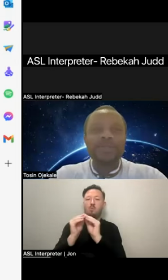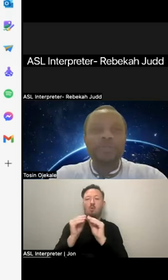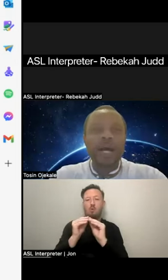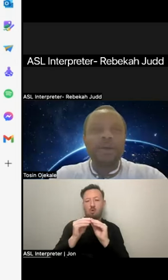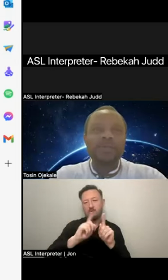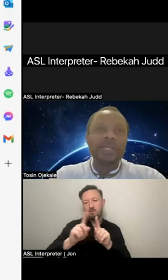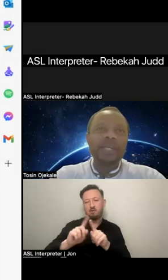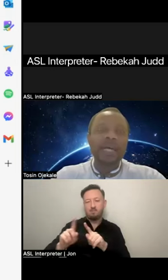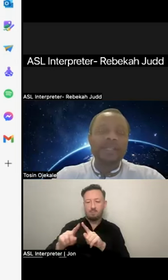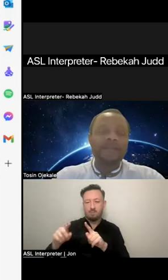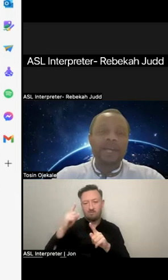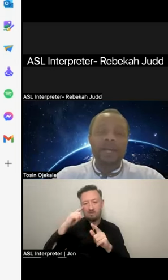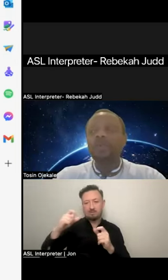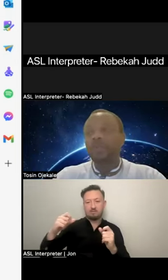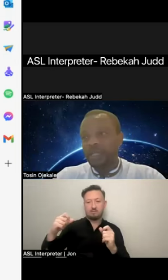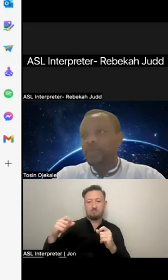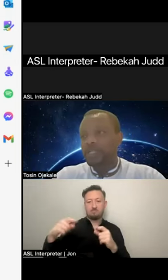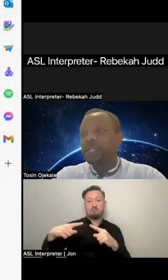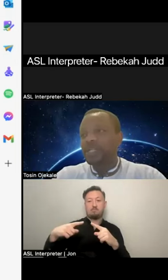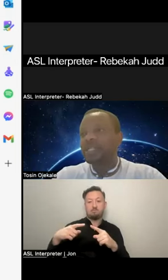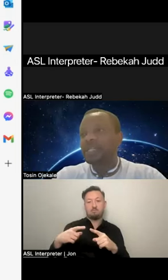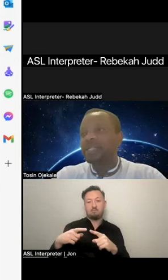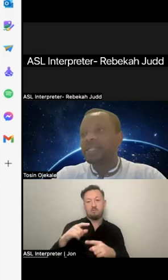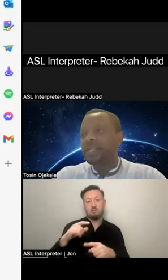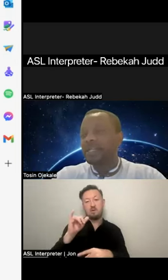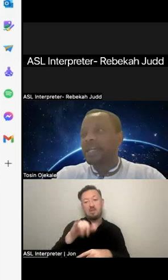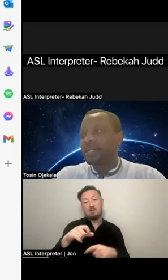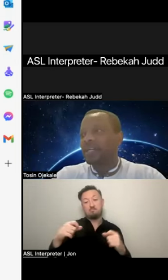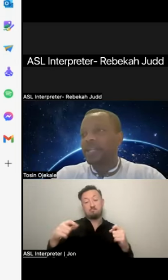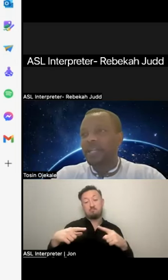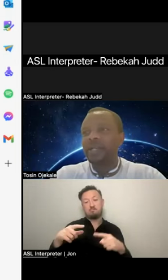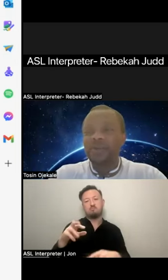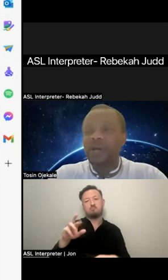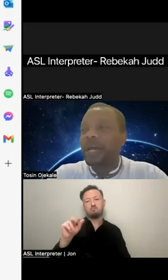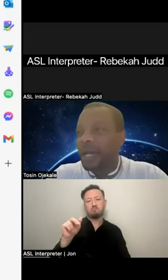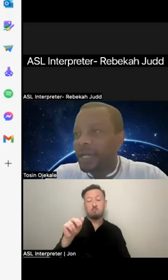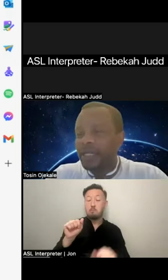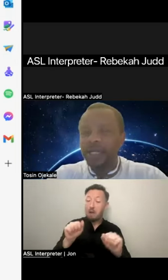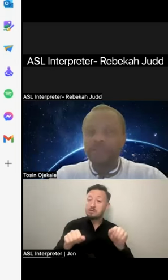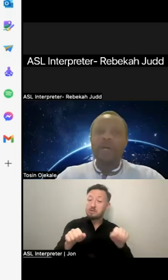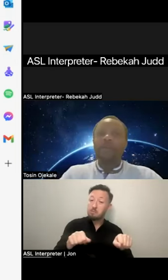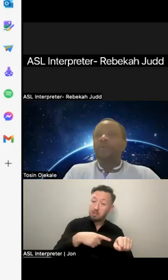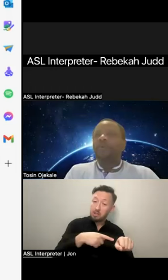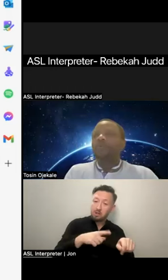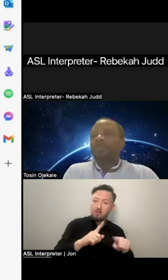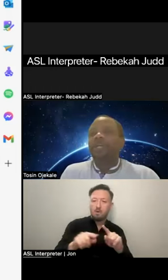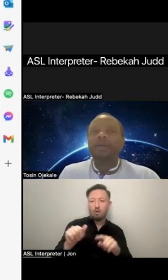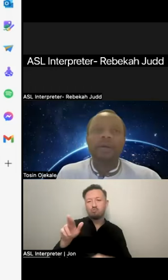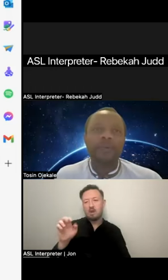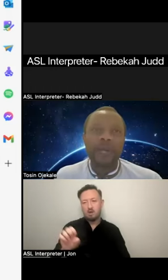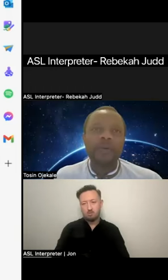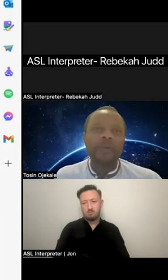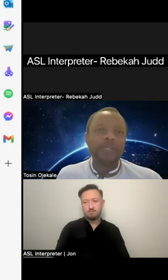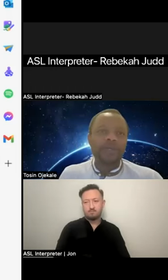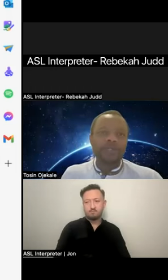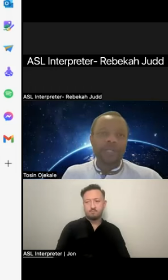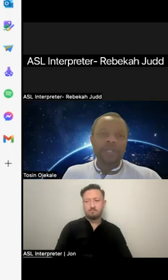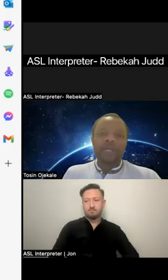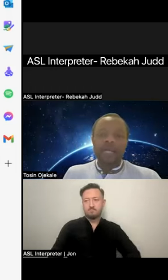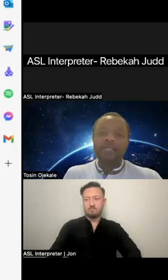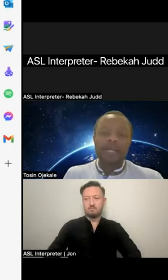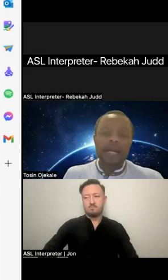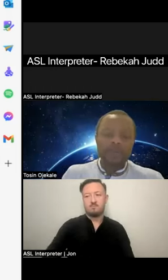that to spark or to ignite fire. So the possibility is actually there. So I do agree with you on the rare